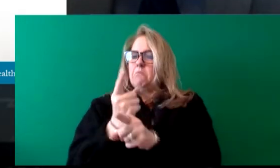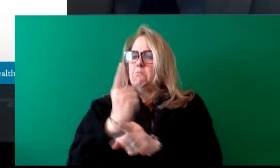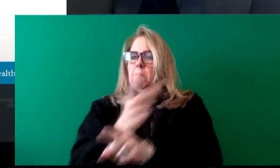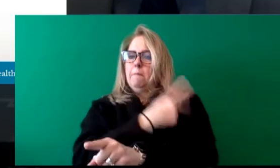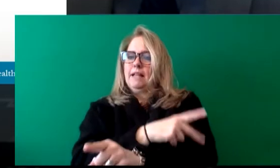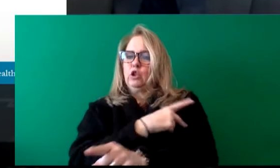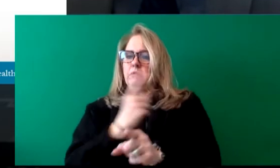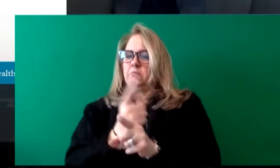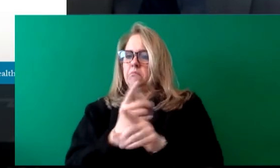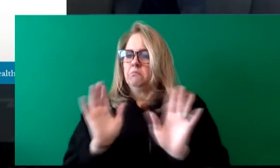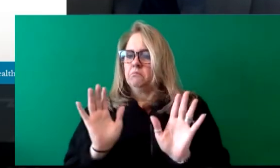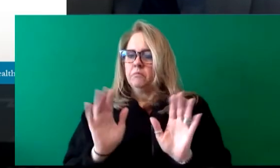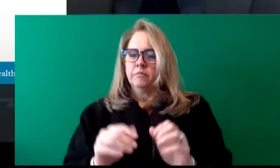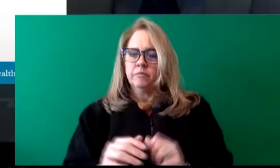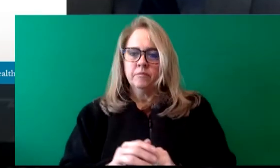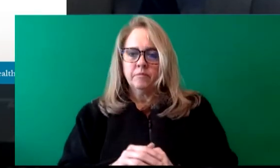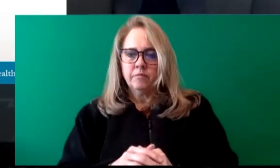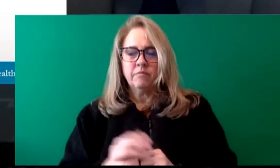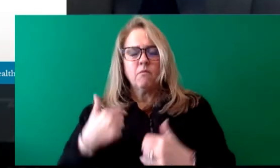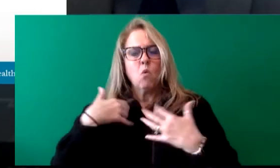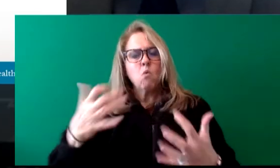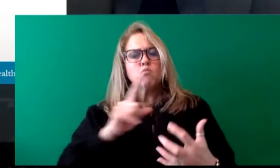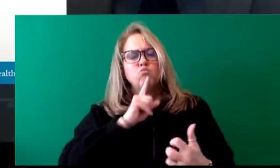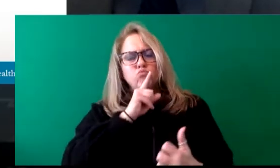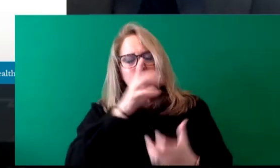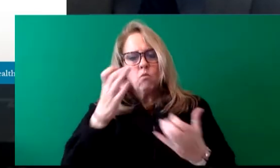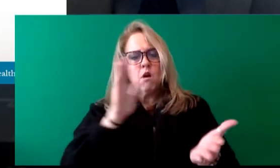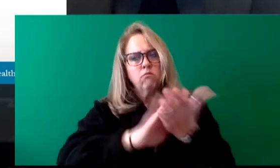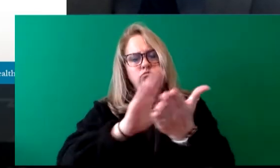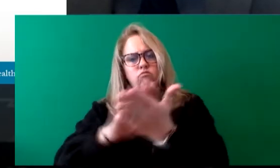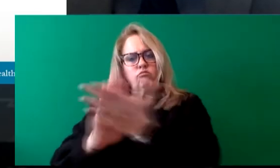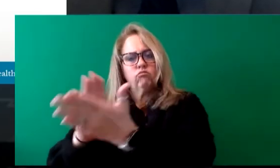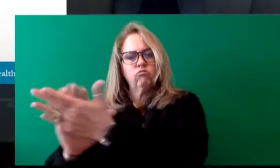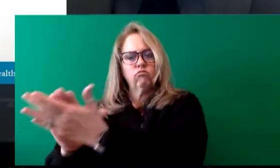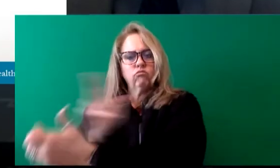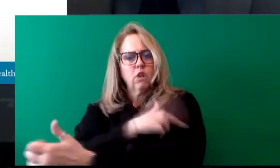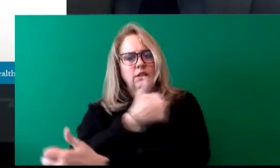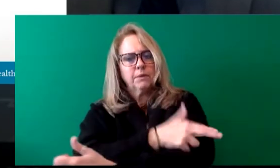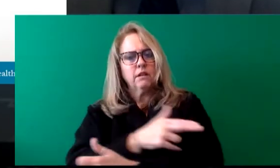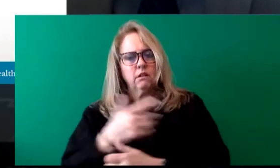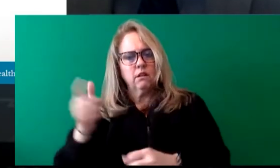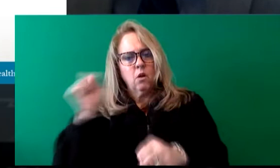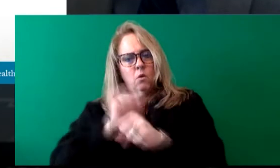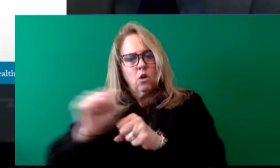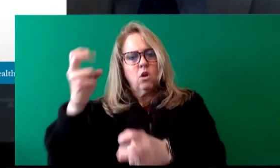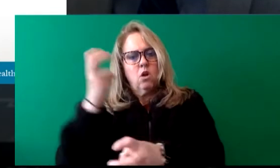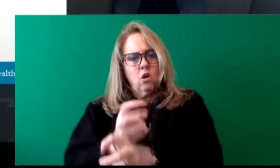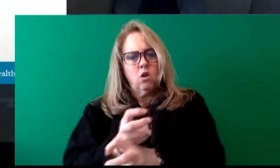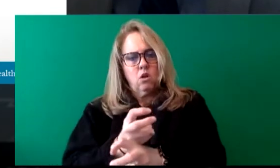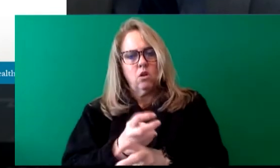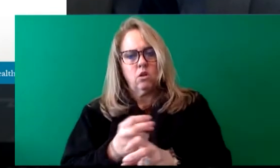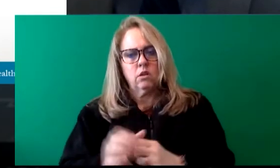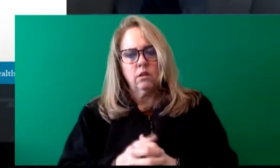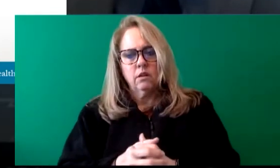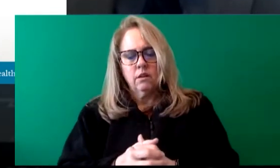They give us this data daily. And when the time comes for them to reconsider their capacity dial, they do so in a collective manner and allow us to present